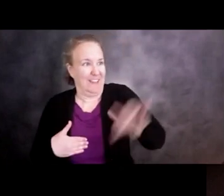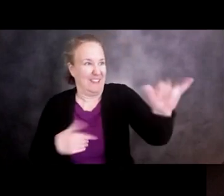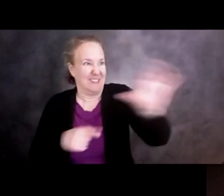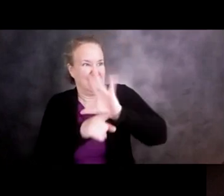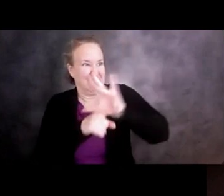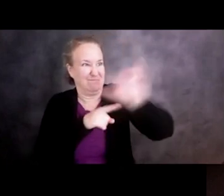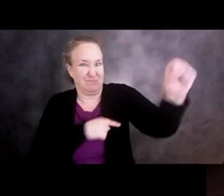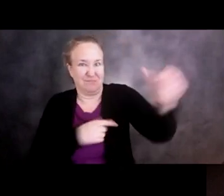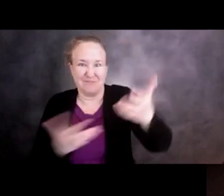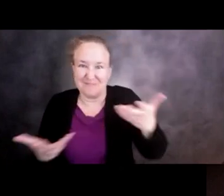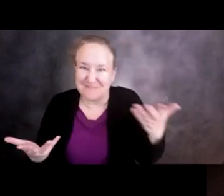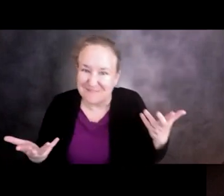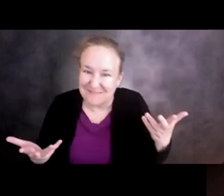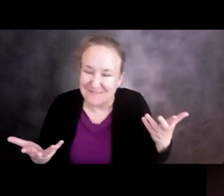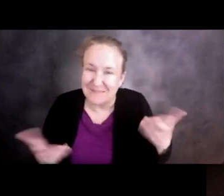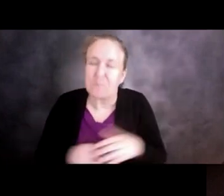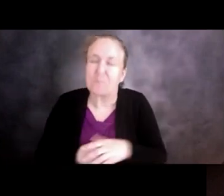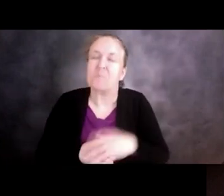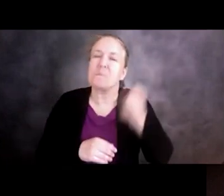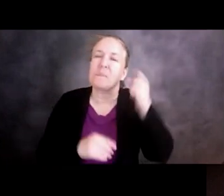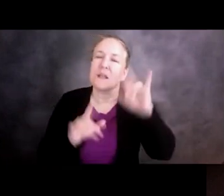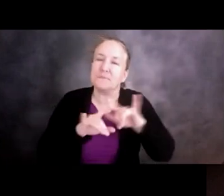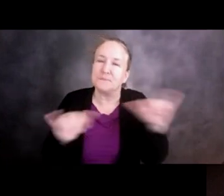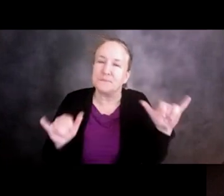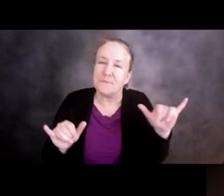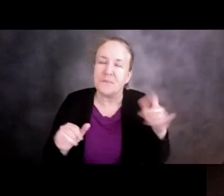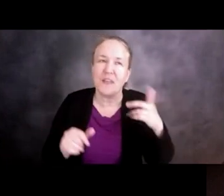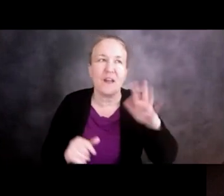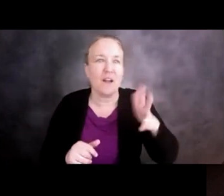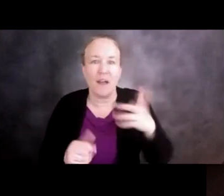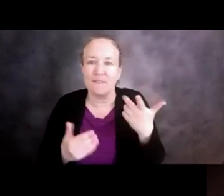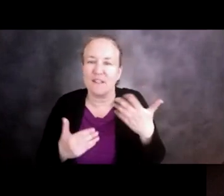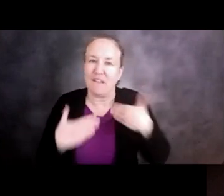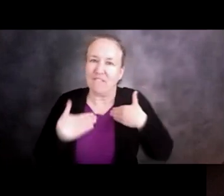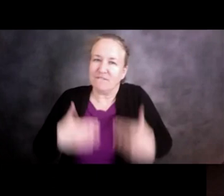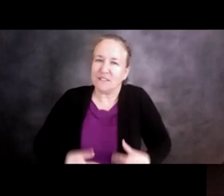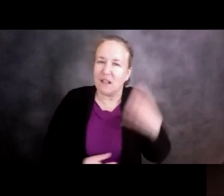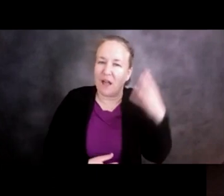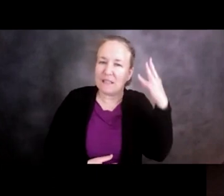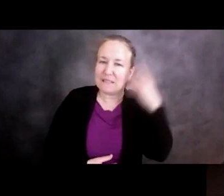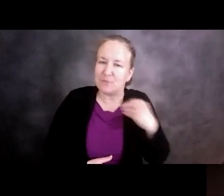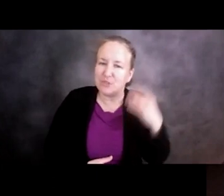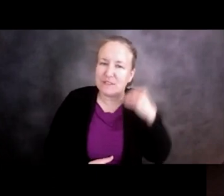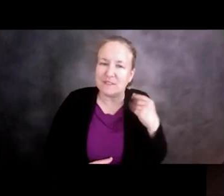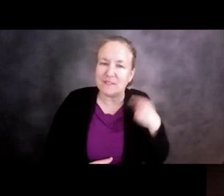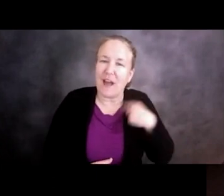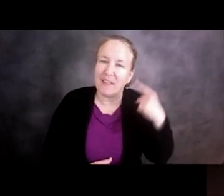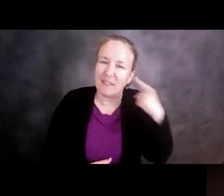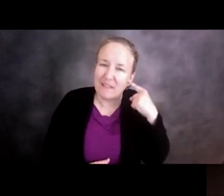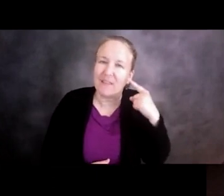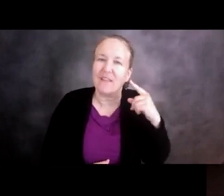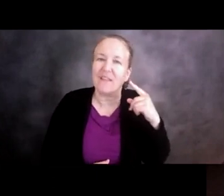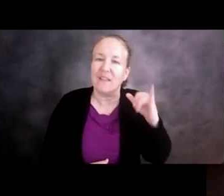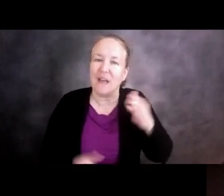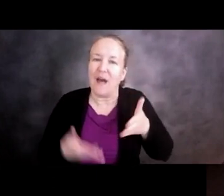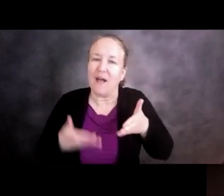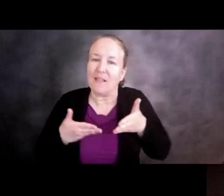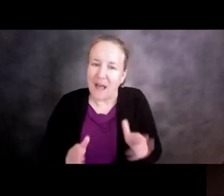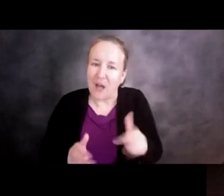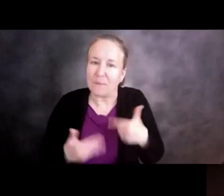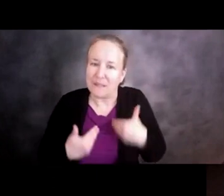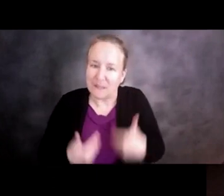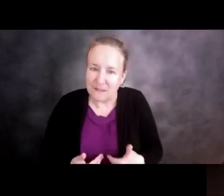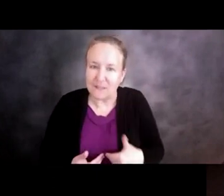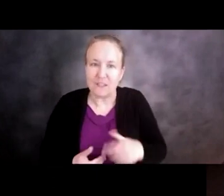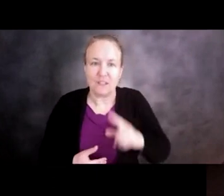it like y'all are doing it. But then also this kind of physical experience that I think allowed me to be attuned to